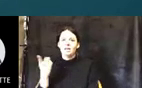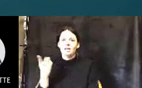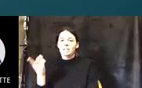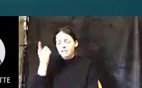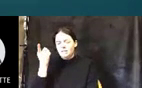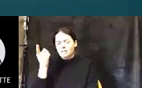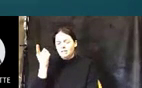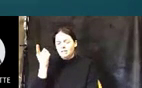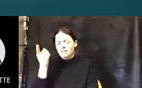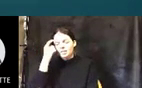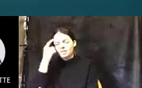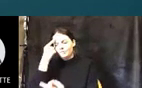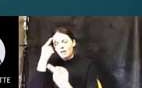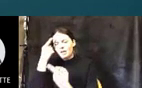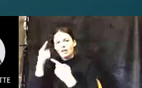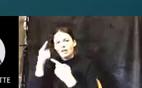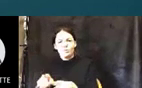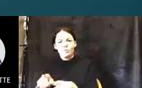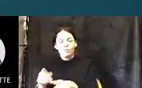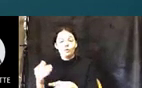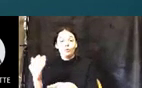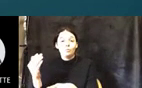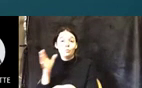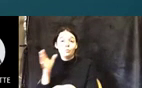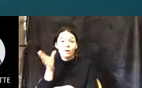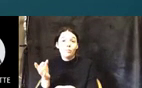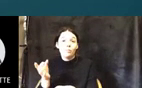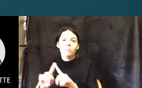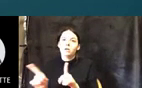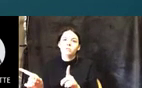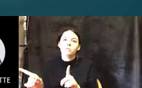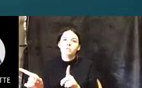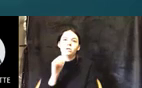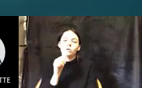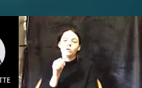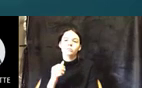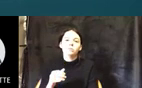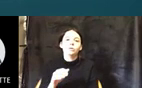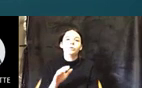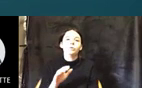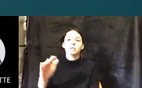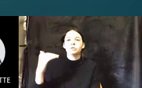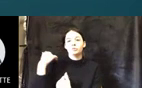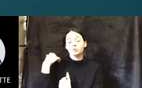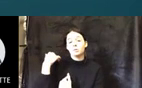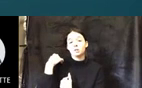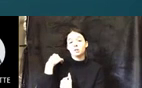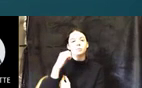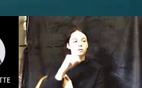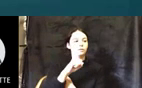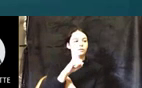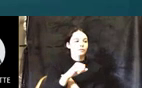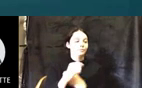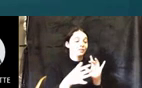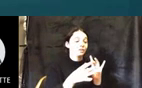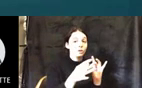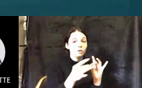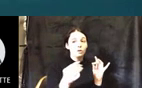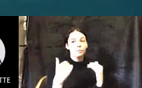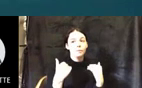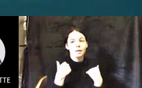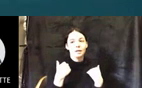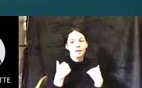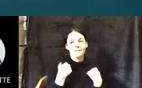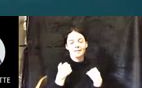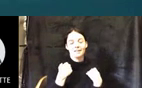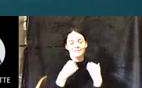kind of like his responsibility now that you were talking to. And so we've got a comment. So that explains my writer's block